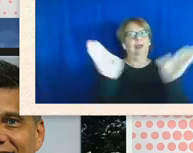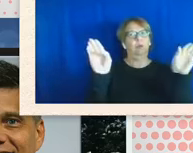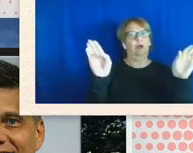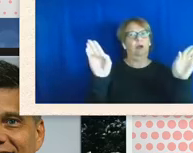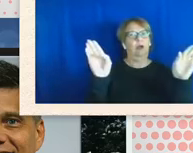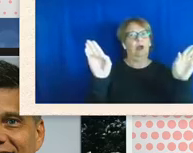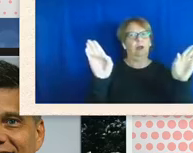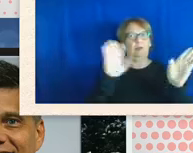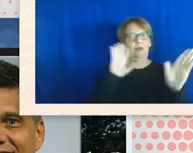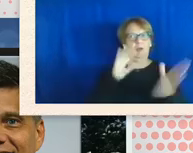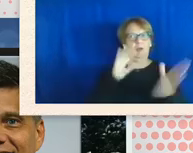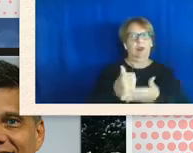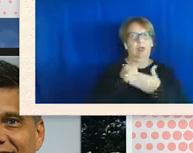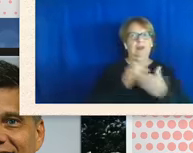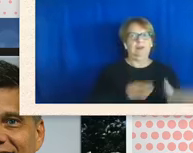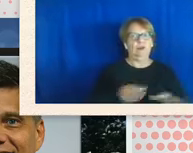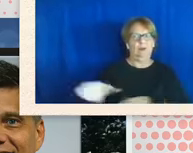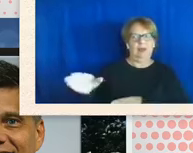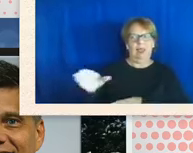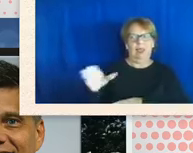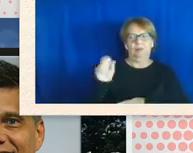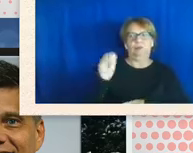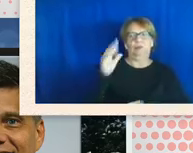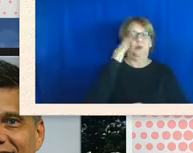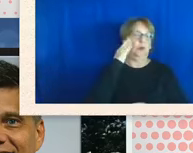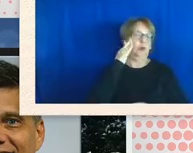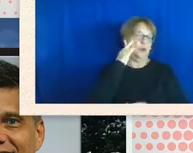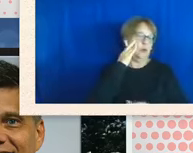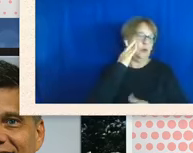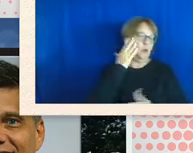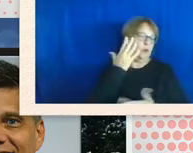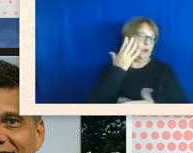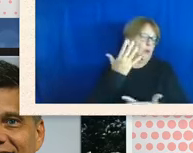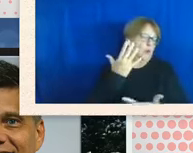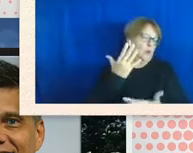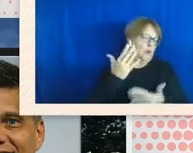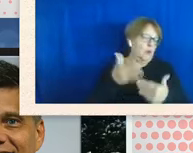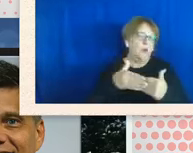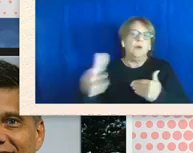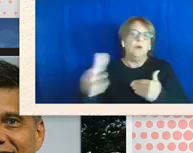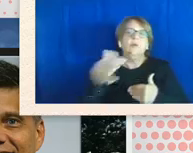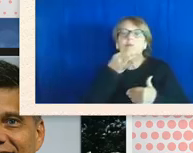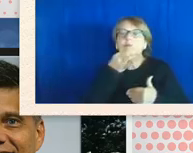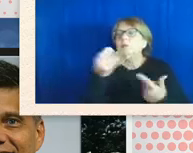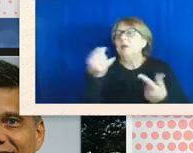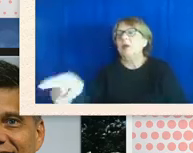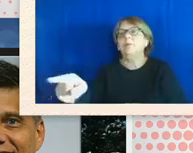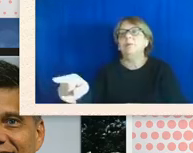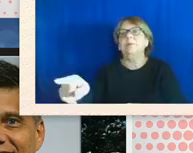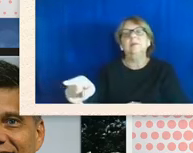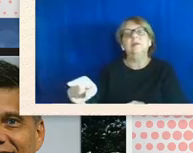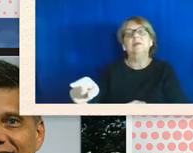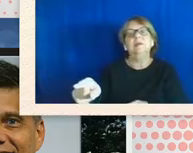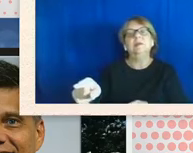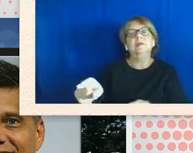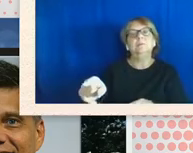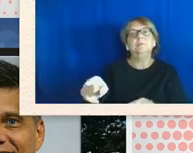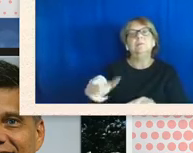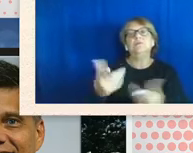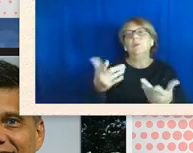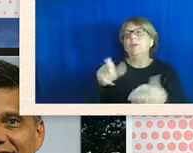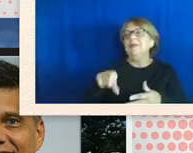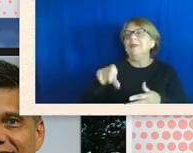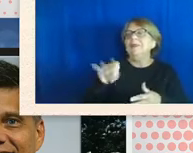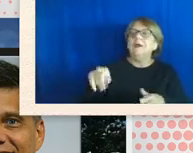we'll know what's coming down the road in terms of you know, the needs of our clients,